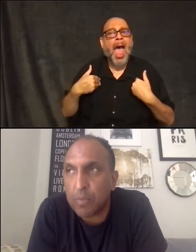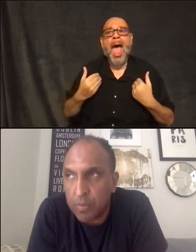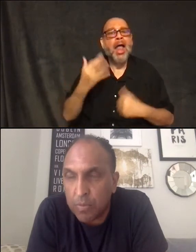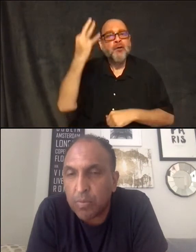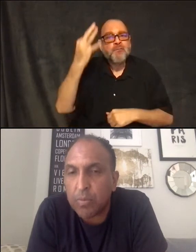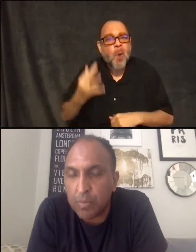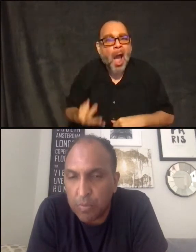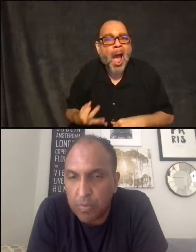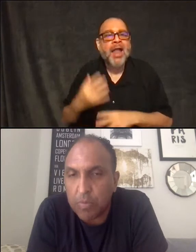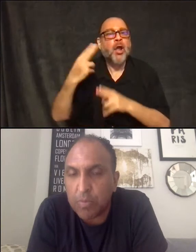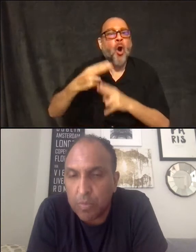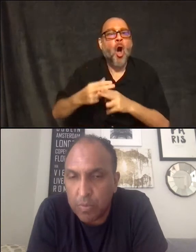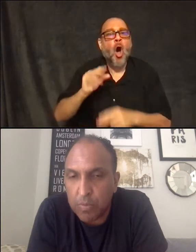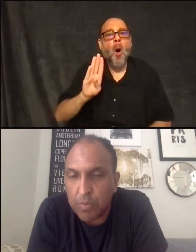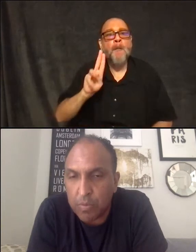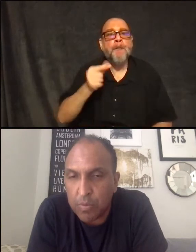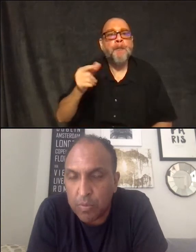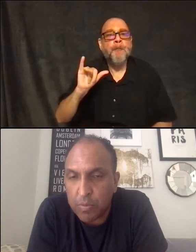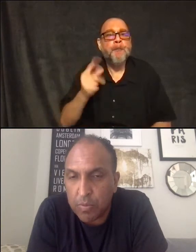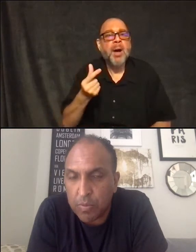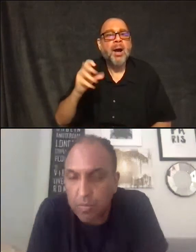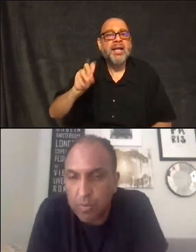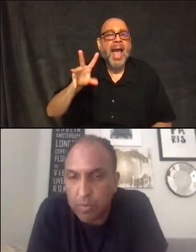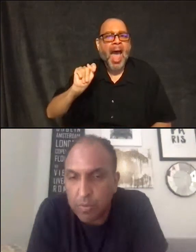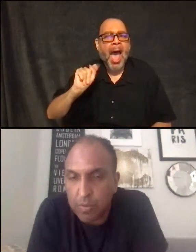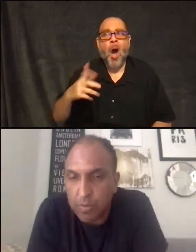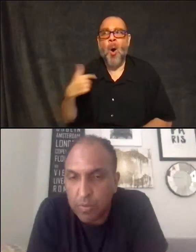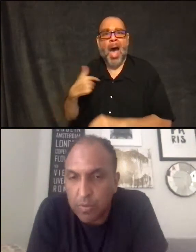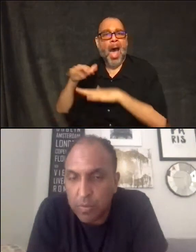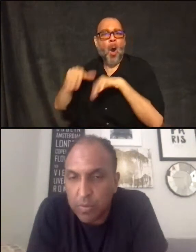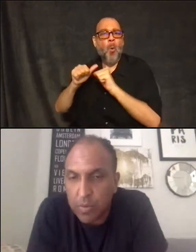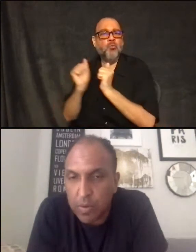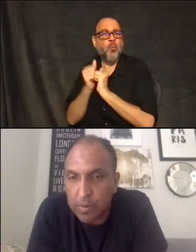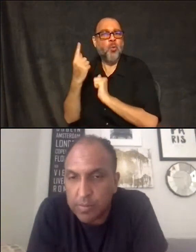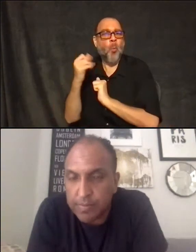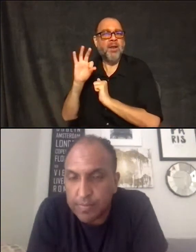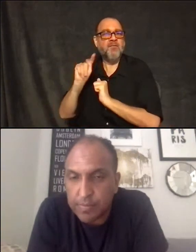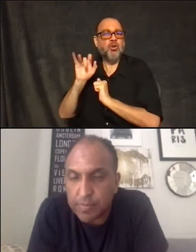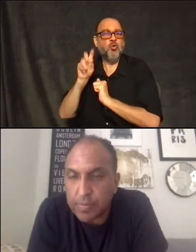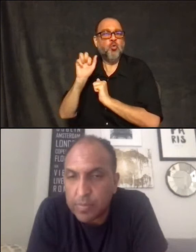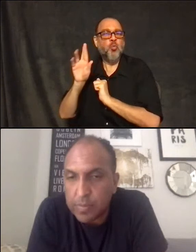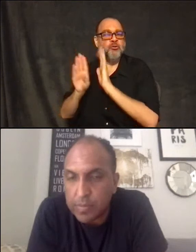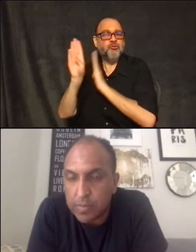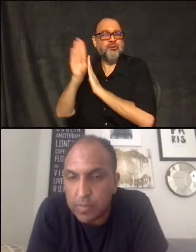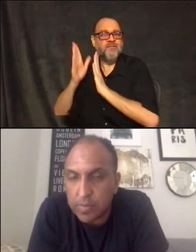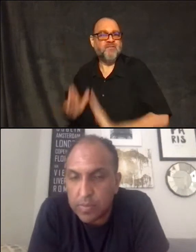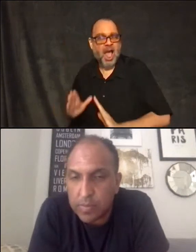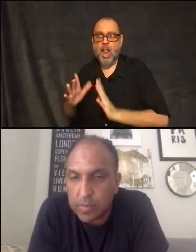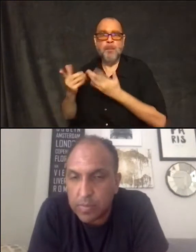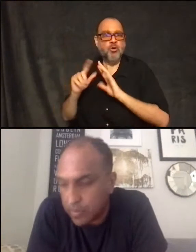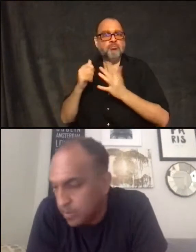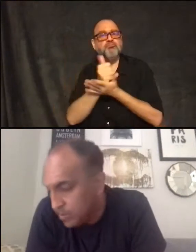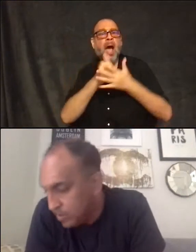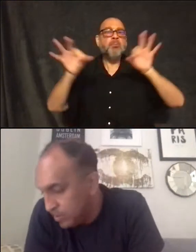solving bugs for Twitter Spaces that I hosted with one of the developers. Now I am, as soon as the Twitter app comes out, the new